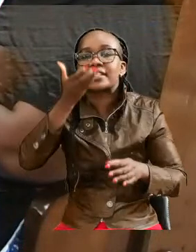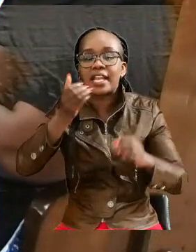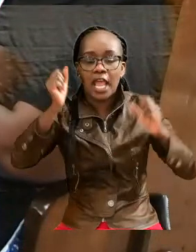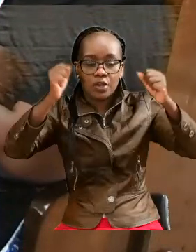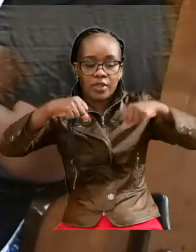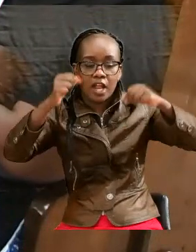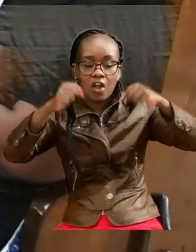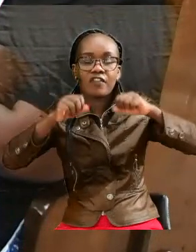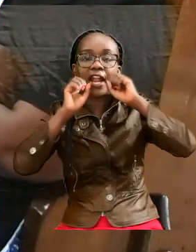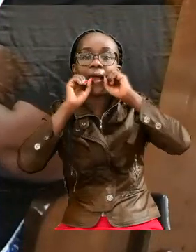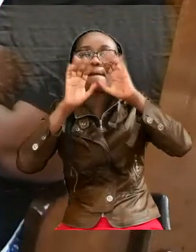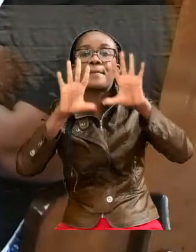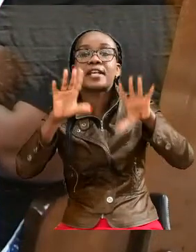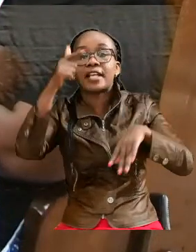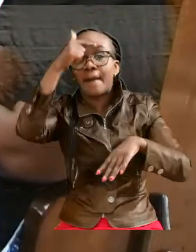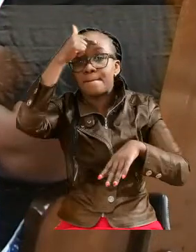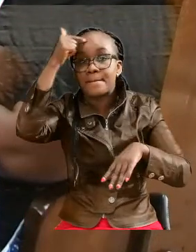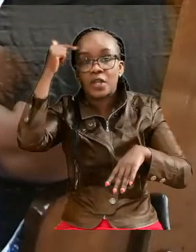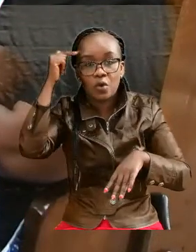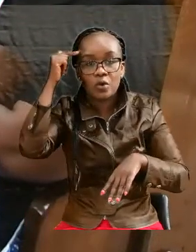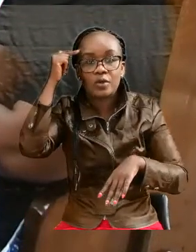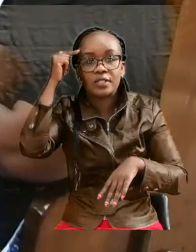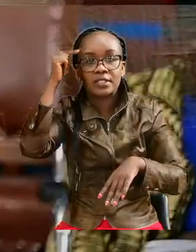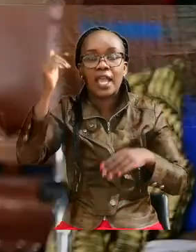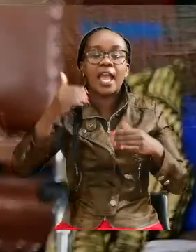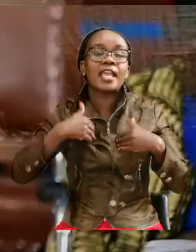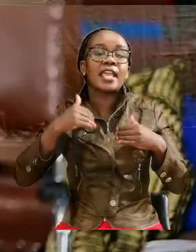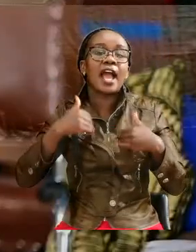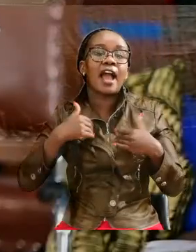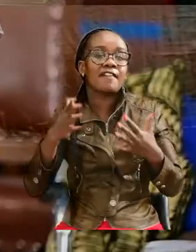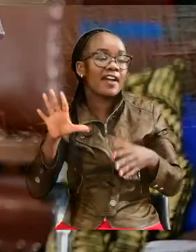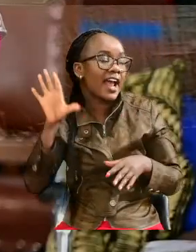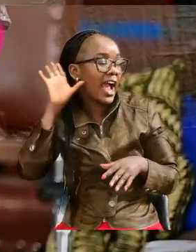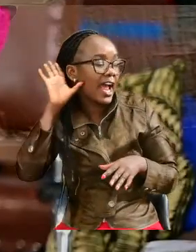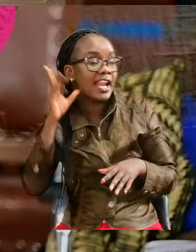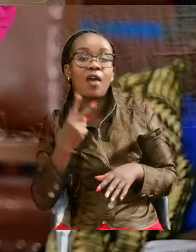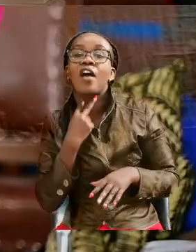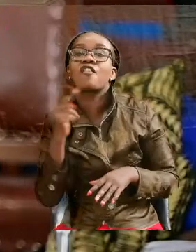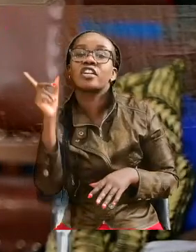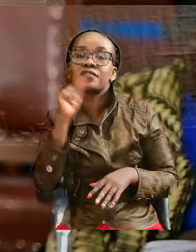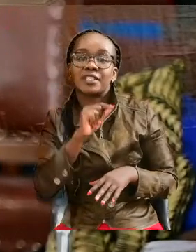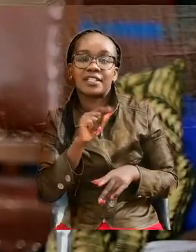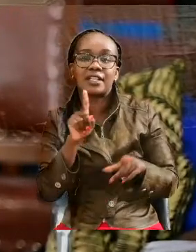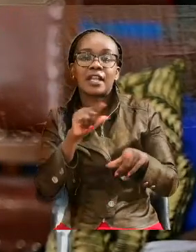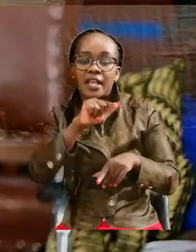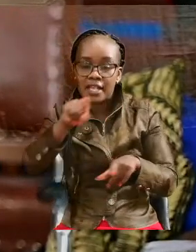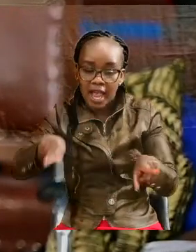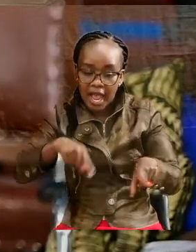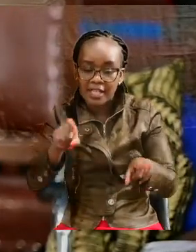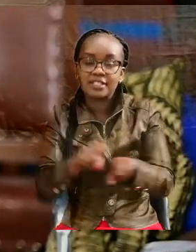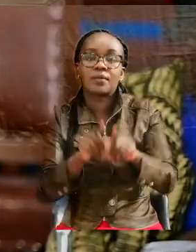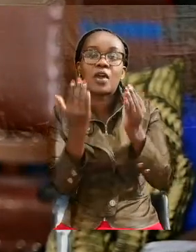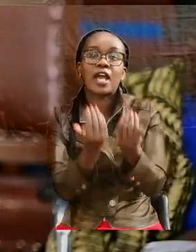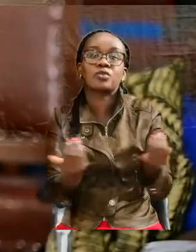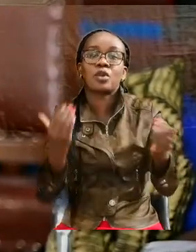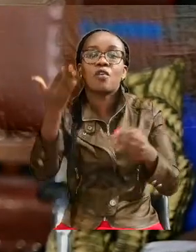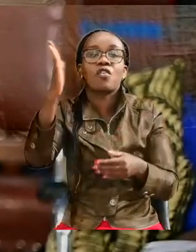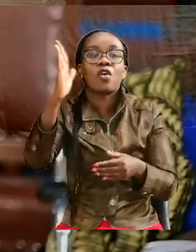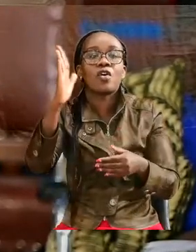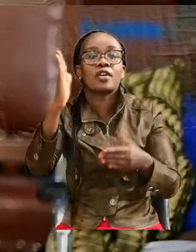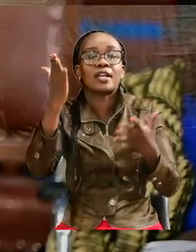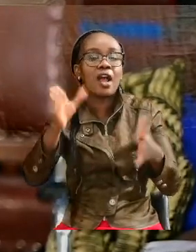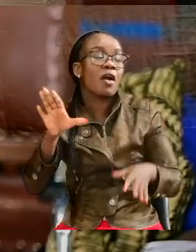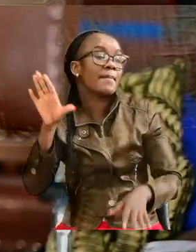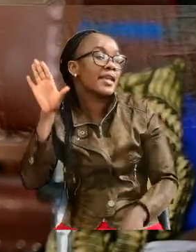blessings. Because he has heard our voice. We are also children of God. So he has